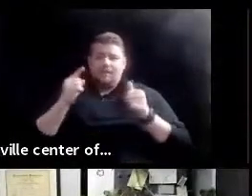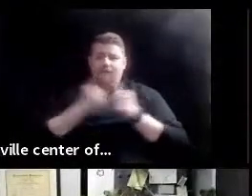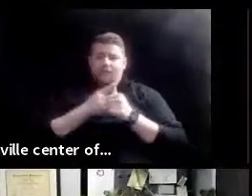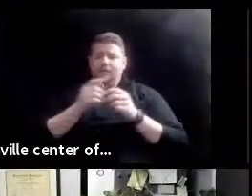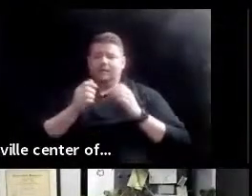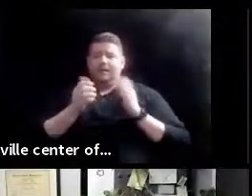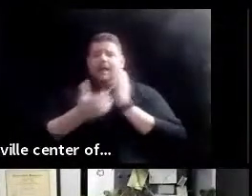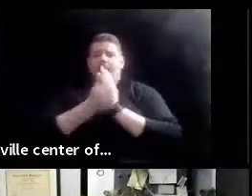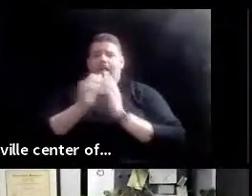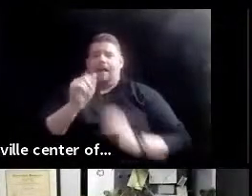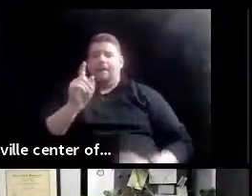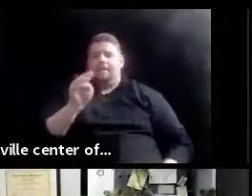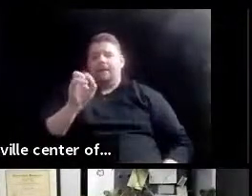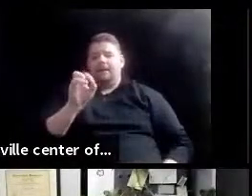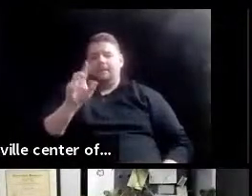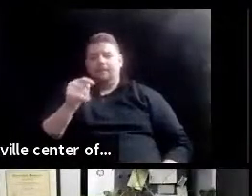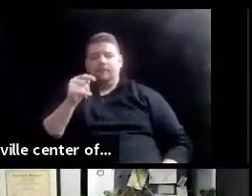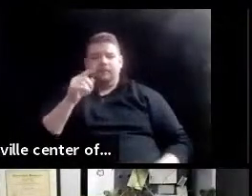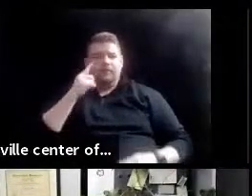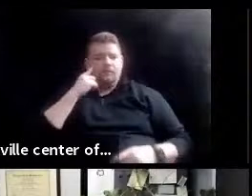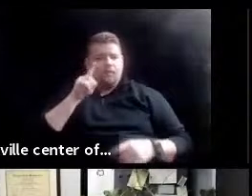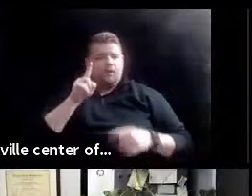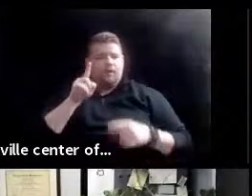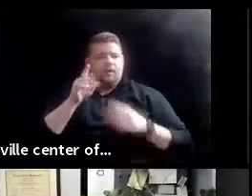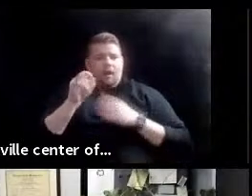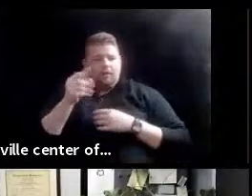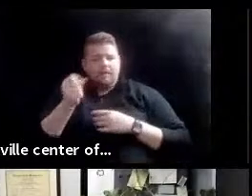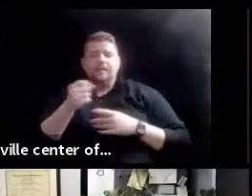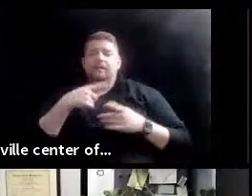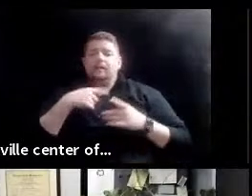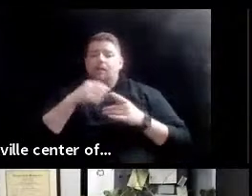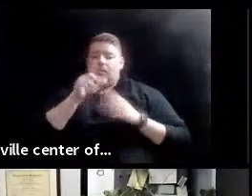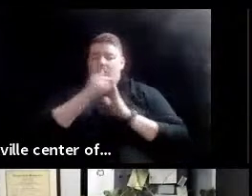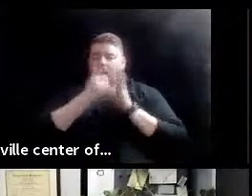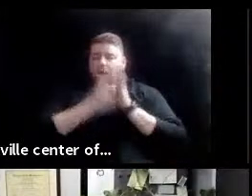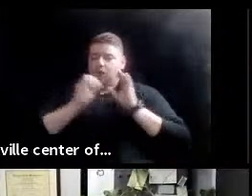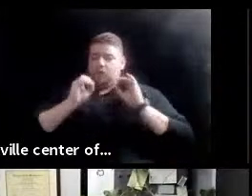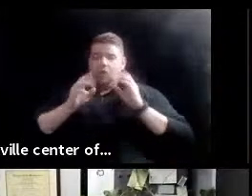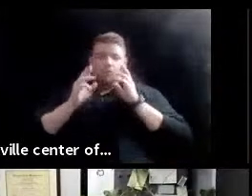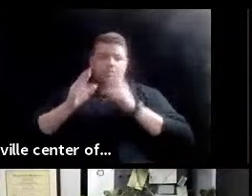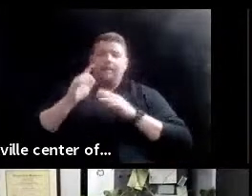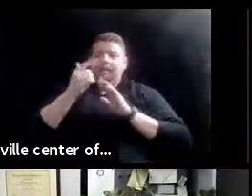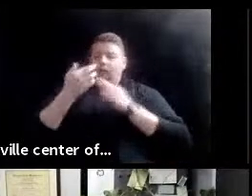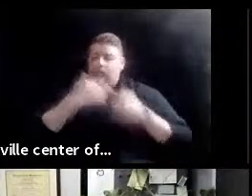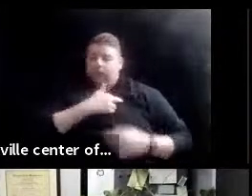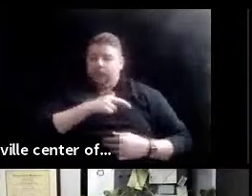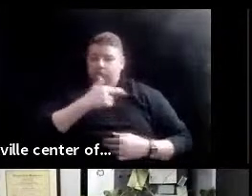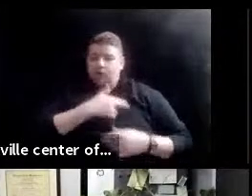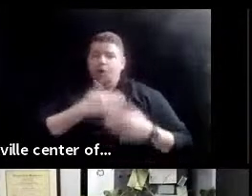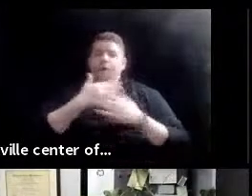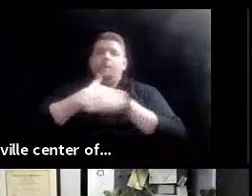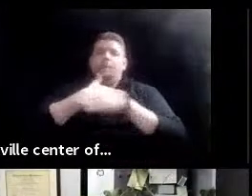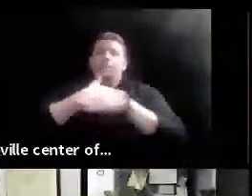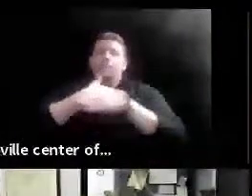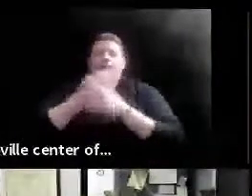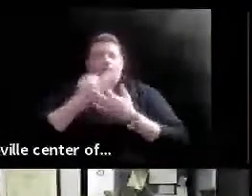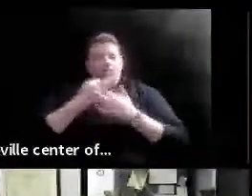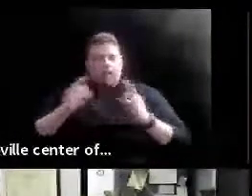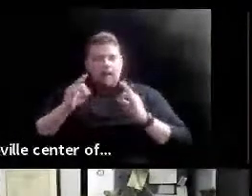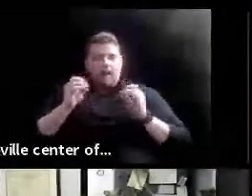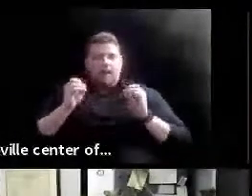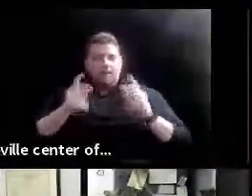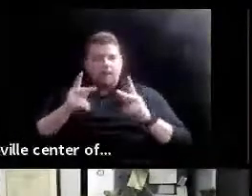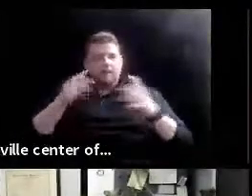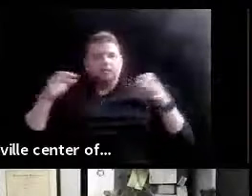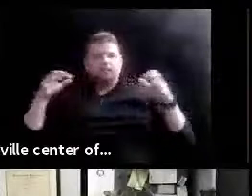the United States Constitution states, Congress shall make no law respecting an establishment of religion or prohibiting the free exercise thereof or